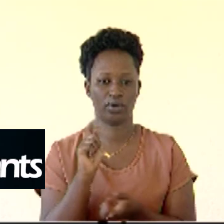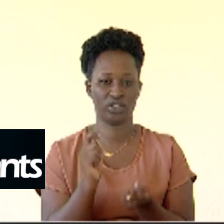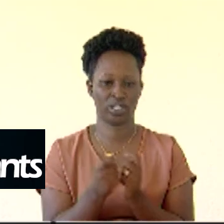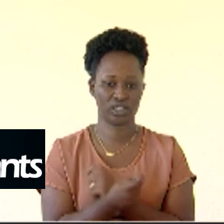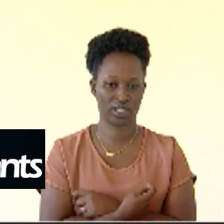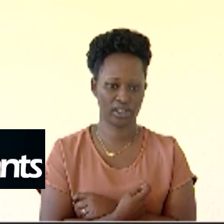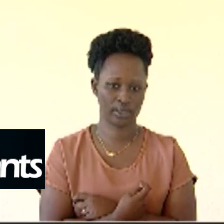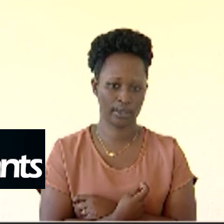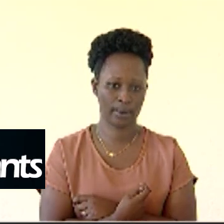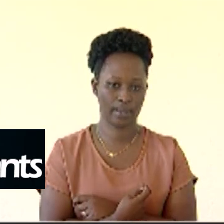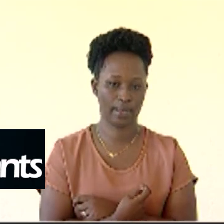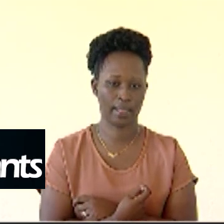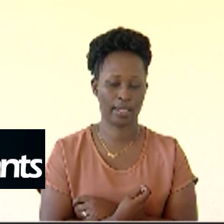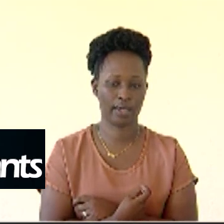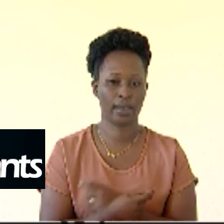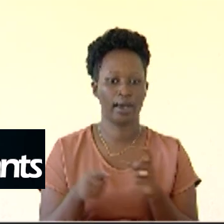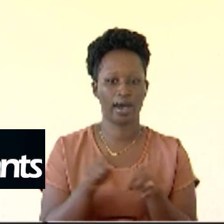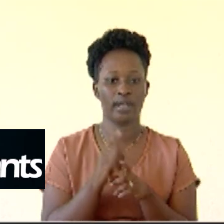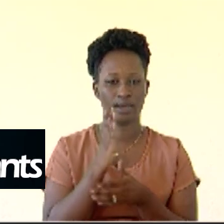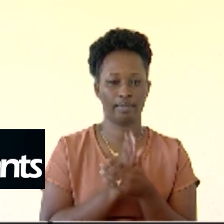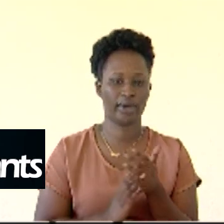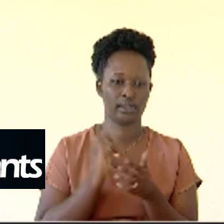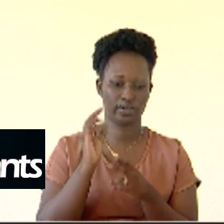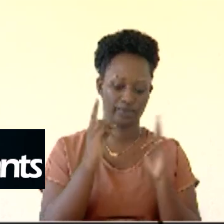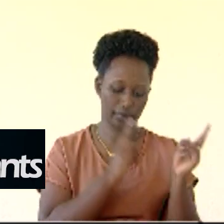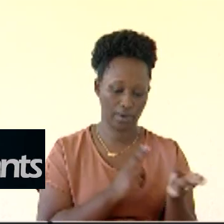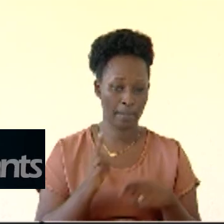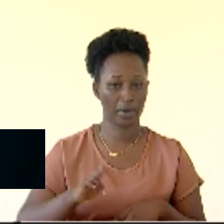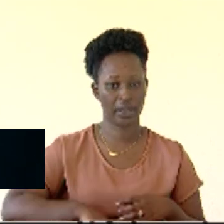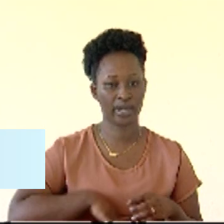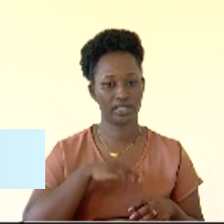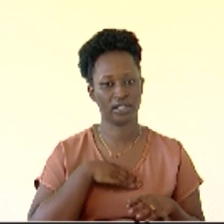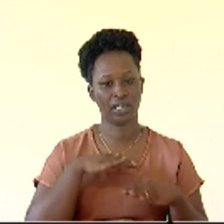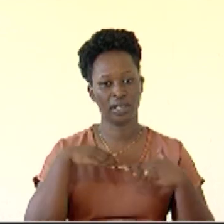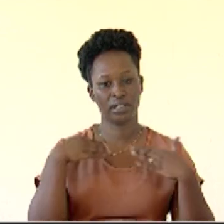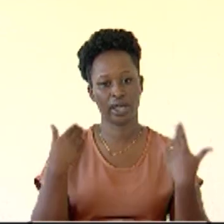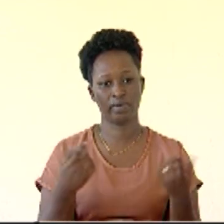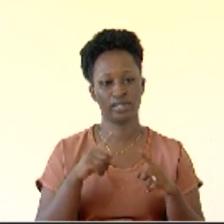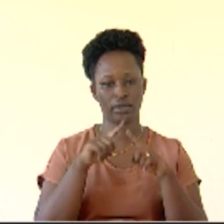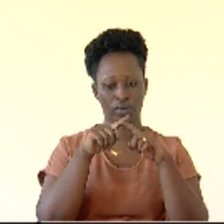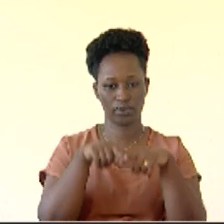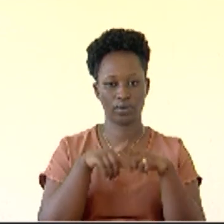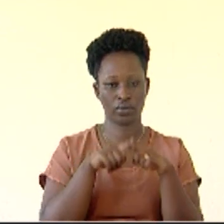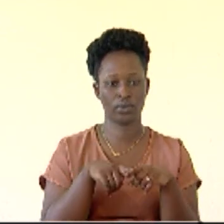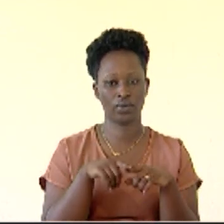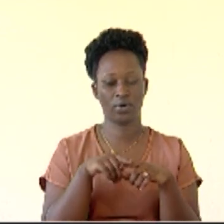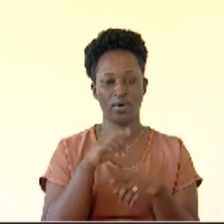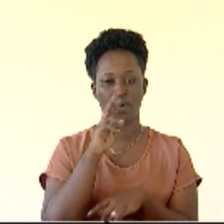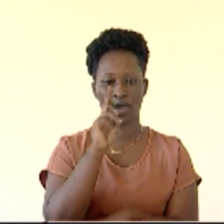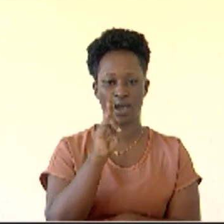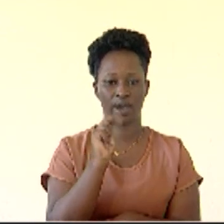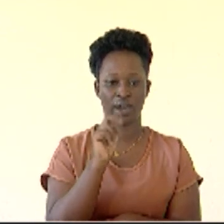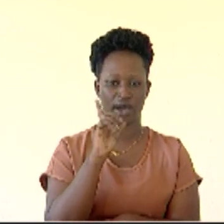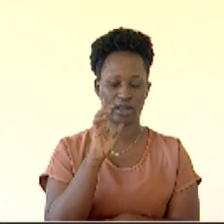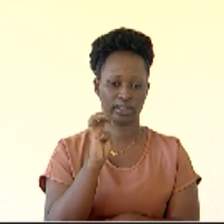hormonal changes, as a part of the normal aging or due to underlying conditions such as disease. Where I